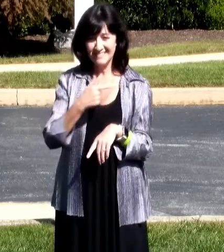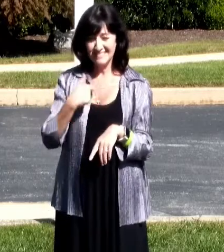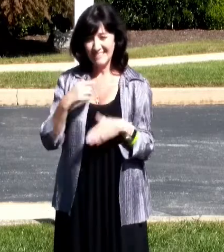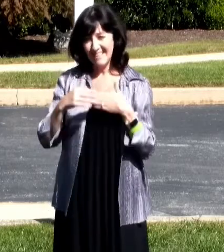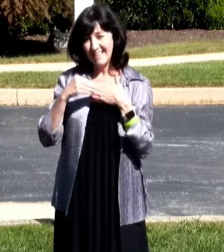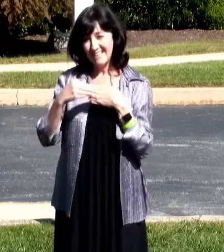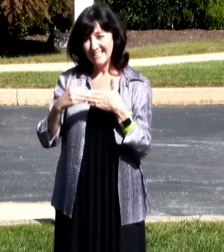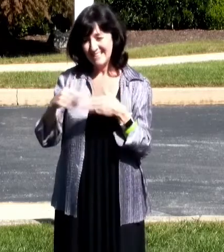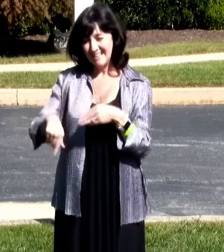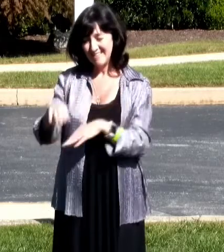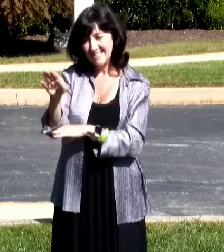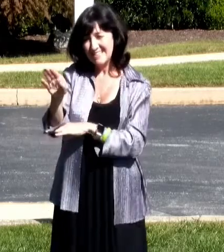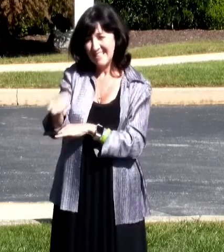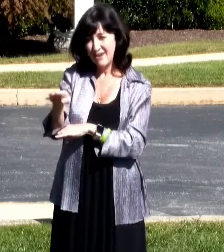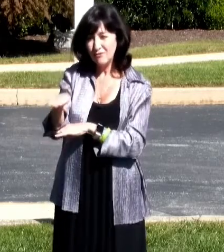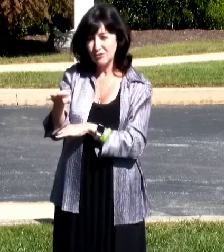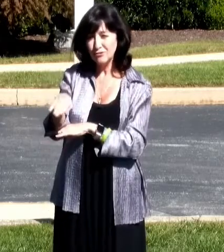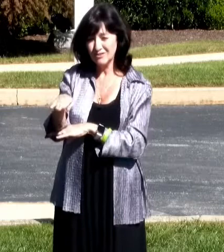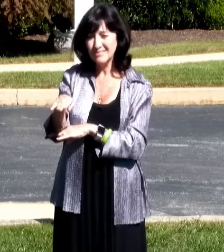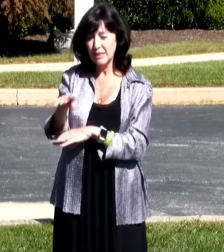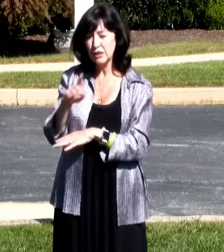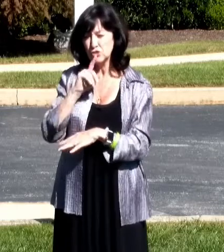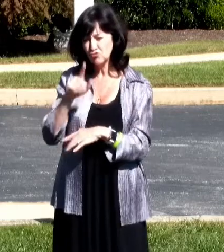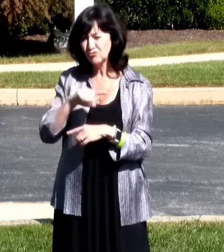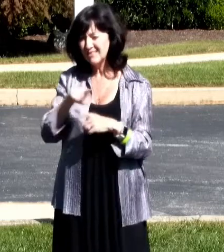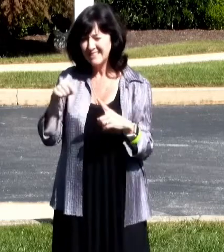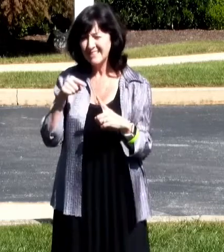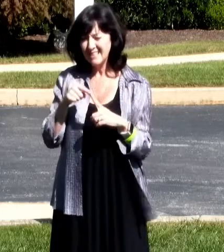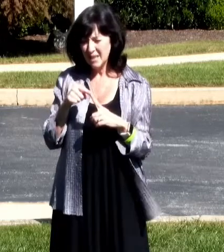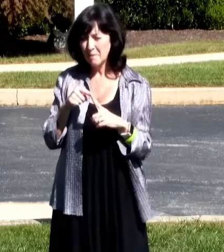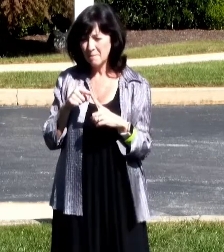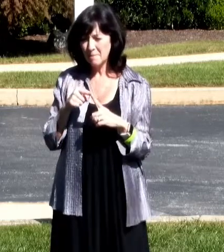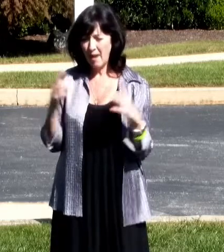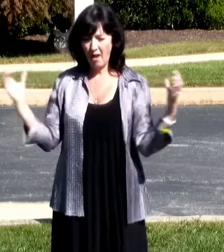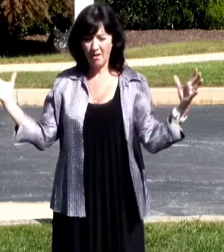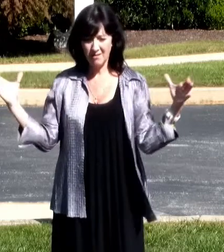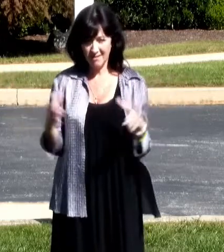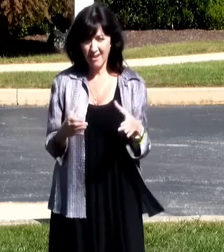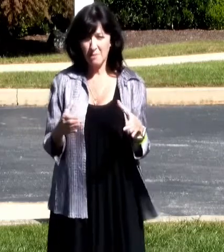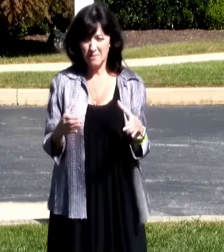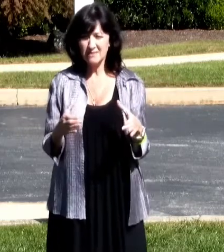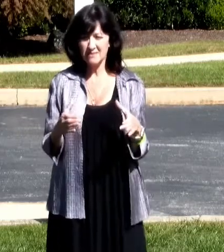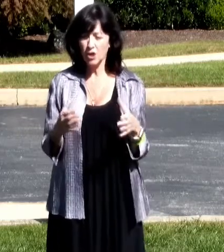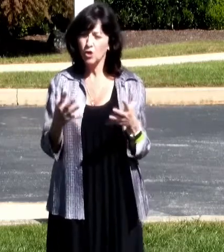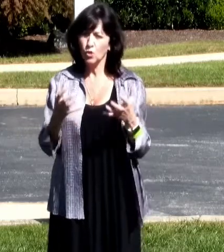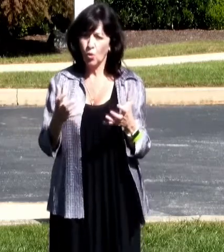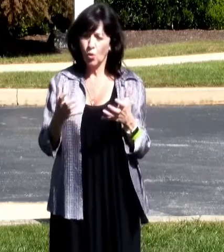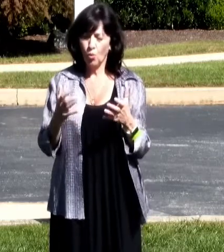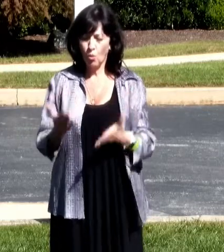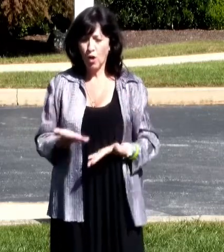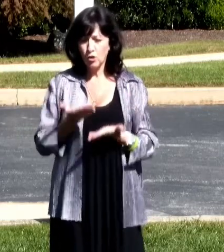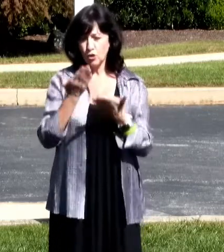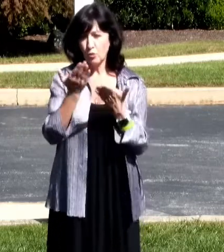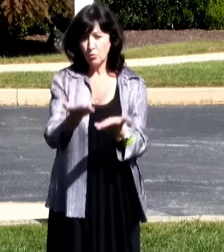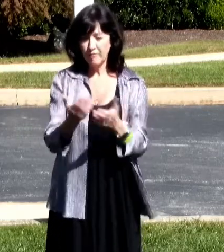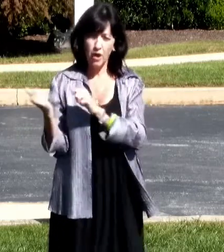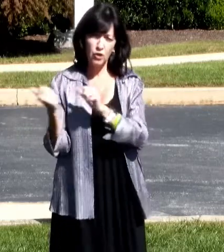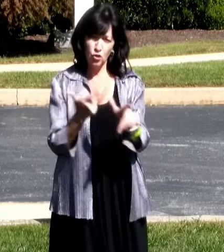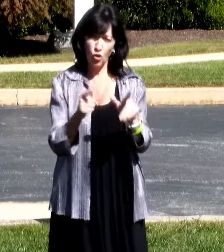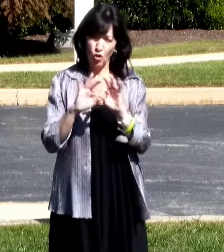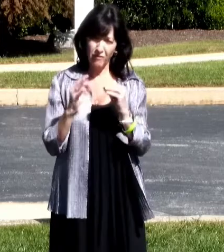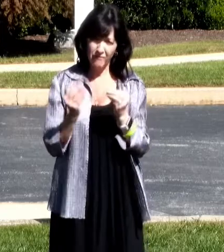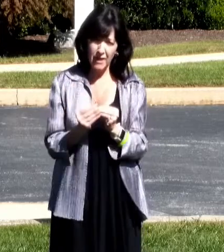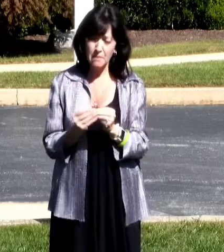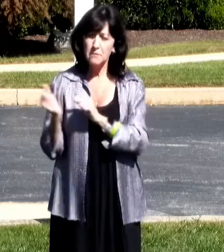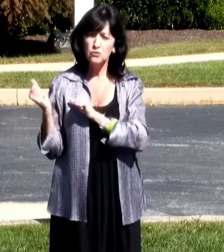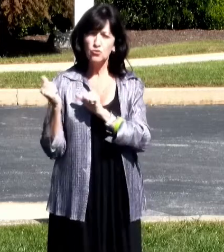this afternoon, it is really about coming together, providing entree for all families, all zip codes, to be